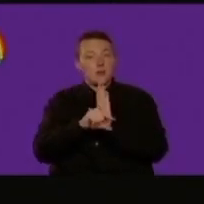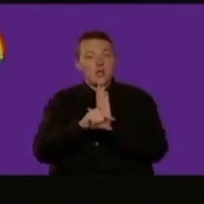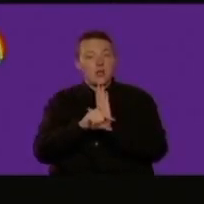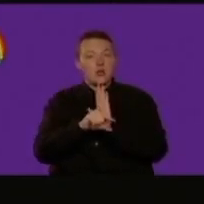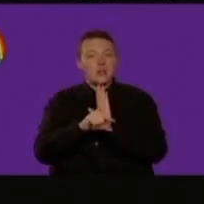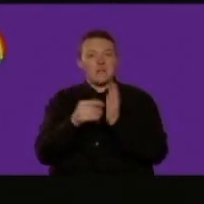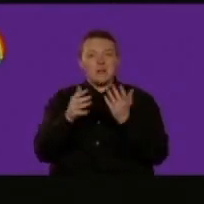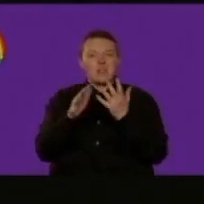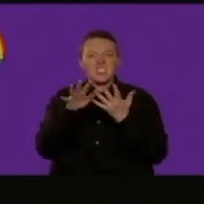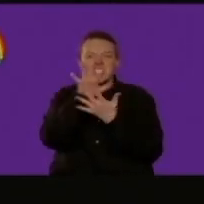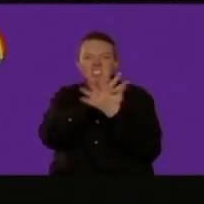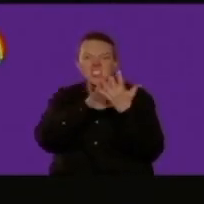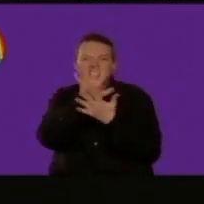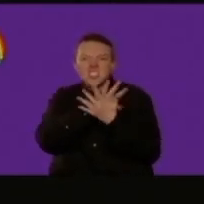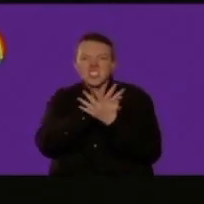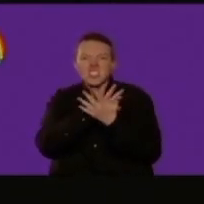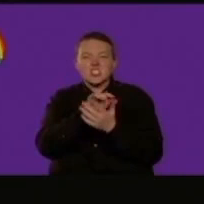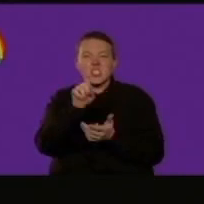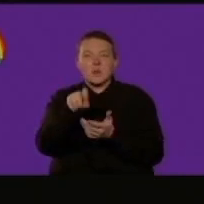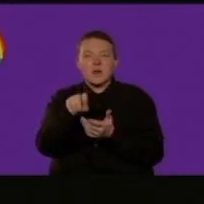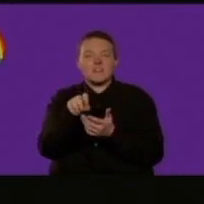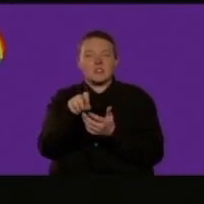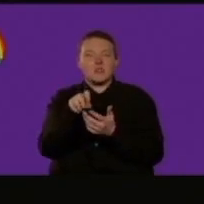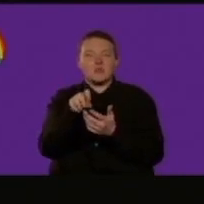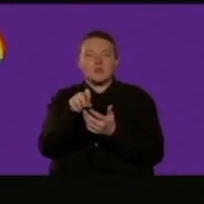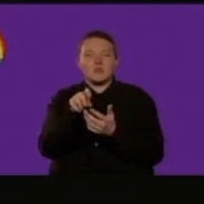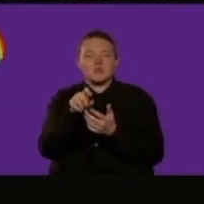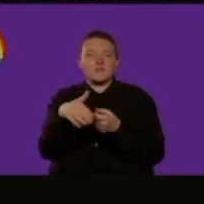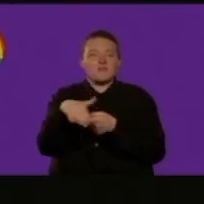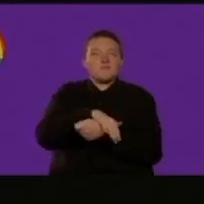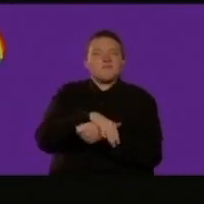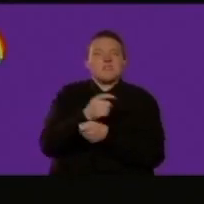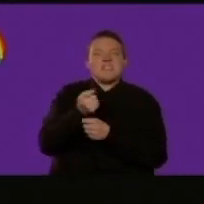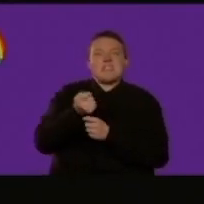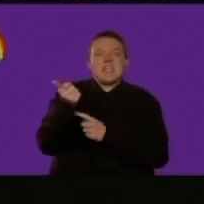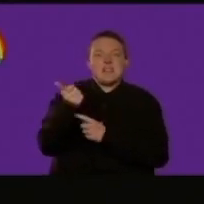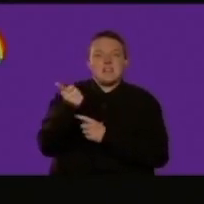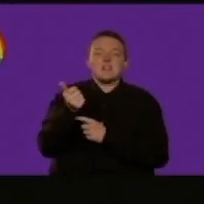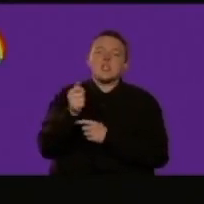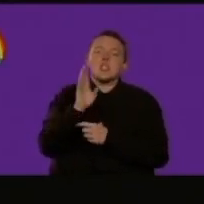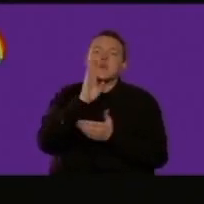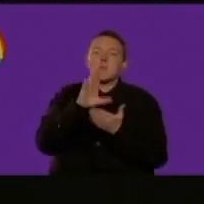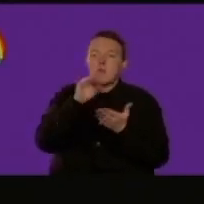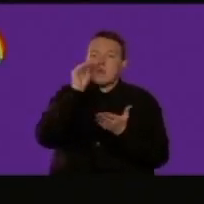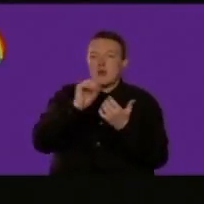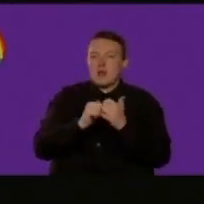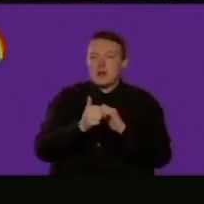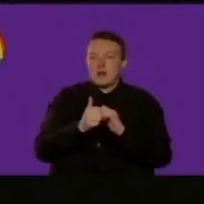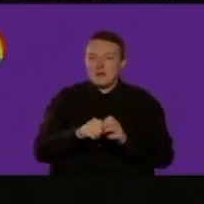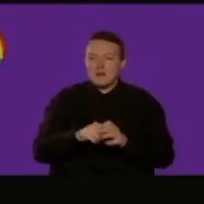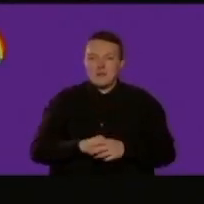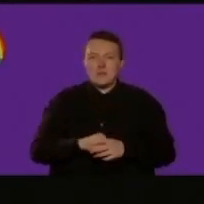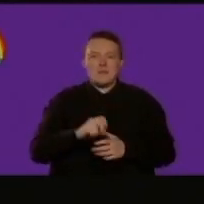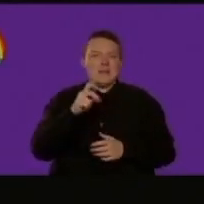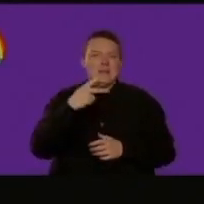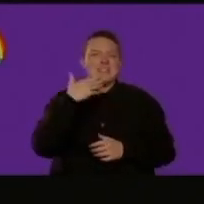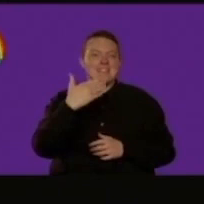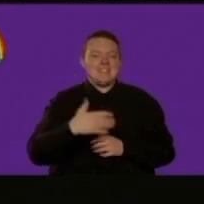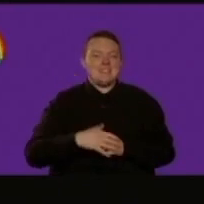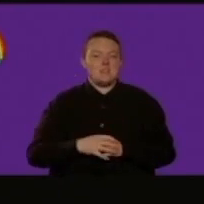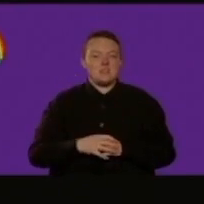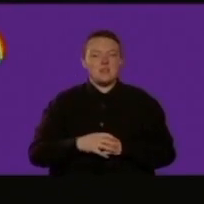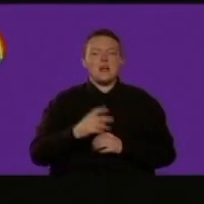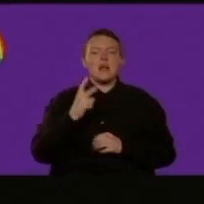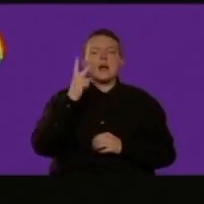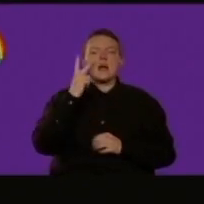we started with this unit, the educator talked about the conventions of different genders.